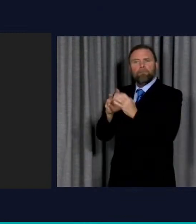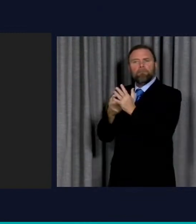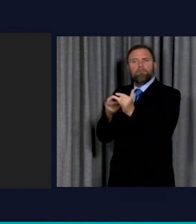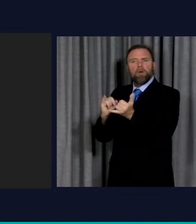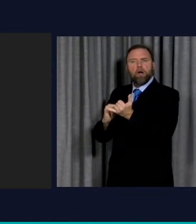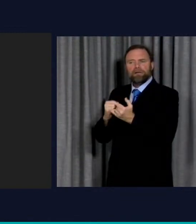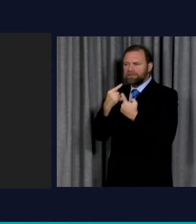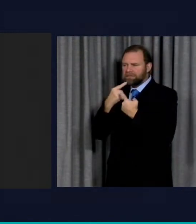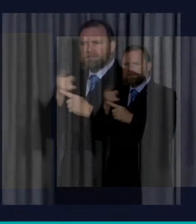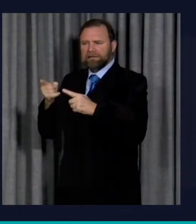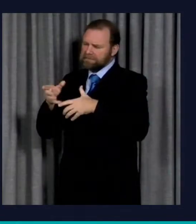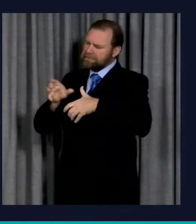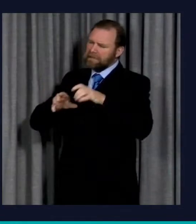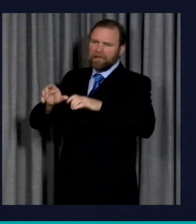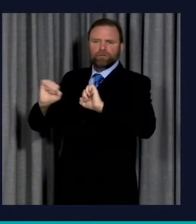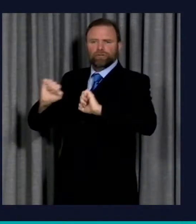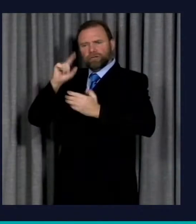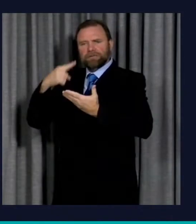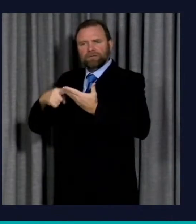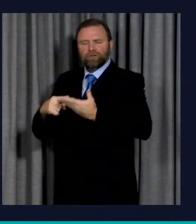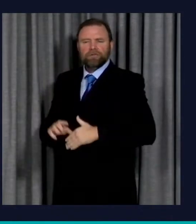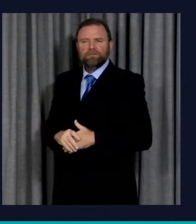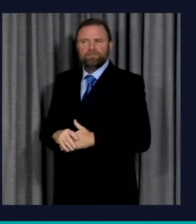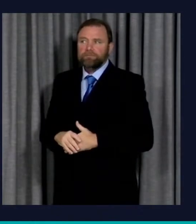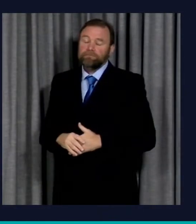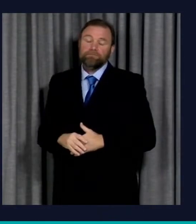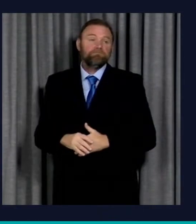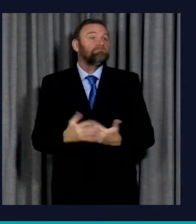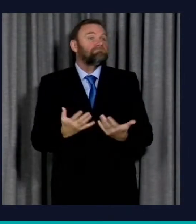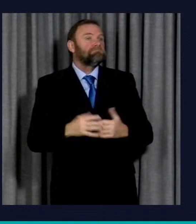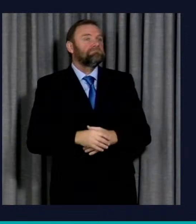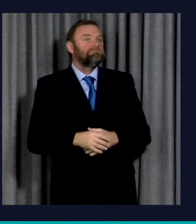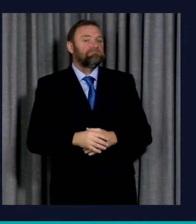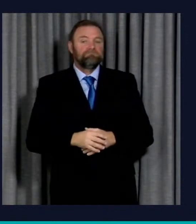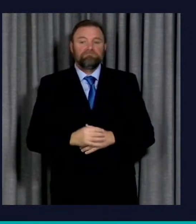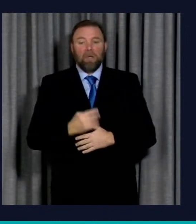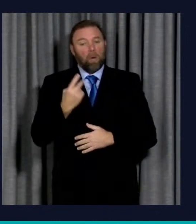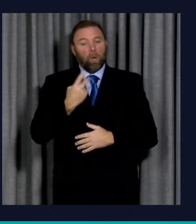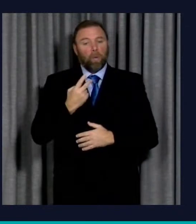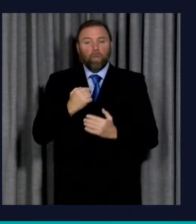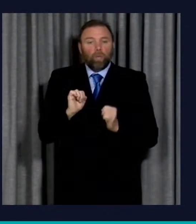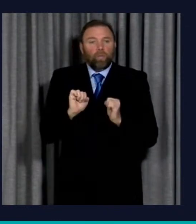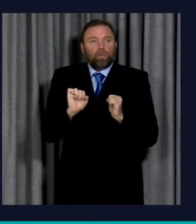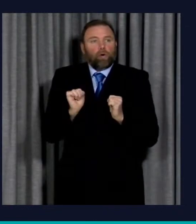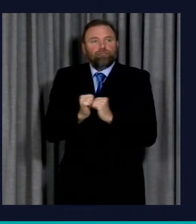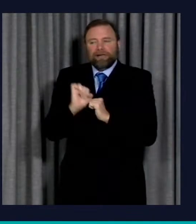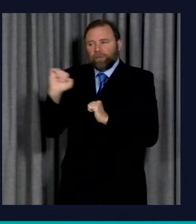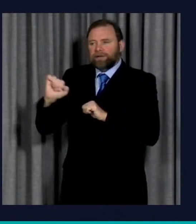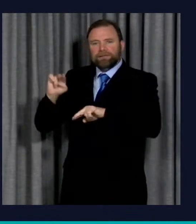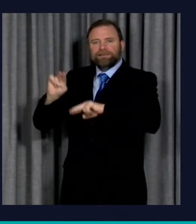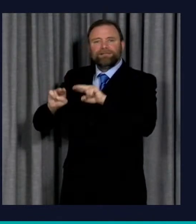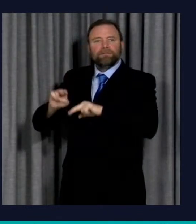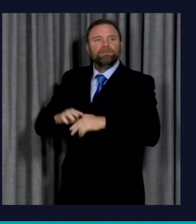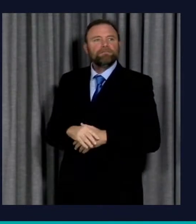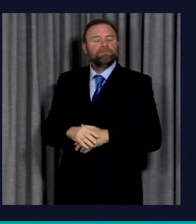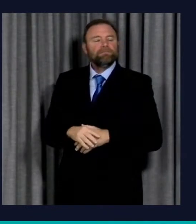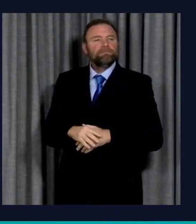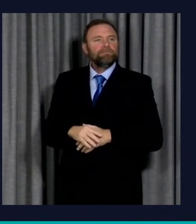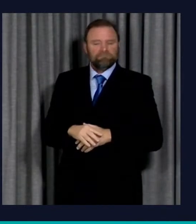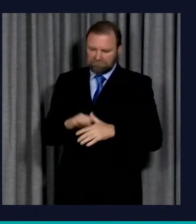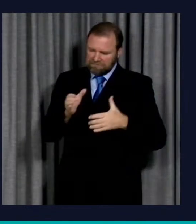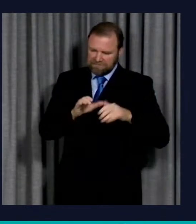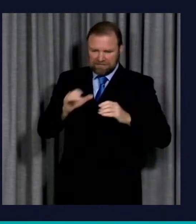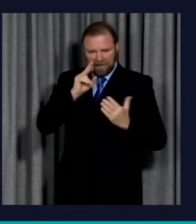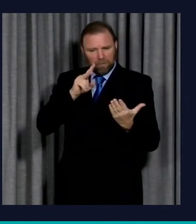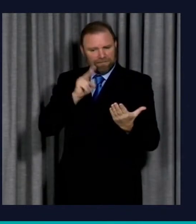inconclusive? Well, we simply don't agree with that assessment. The science that we have seen, the